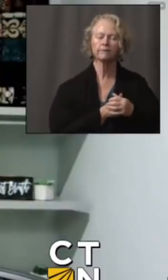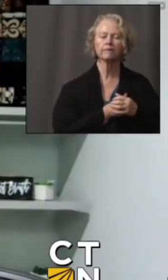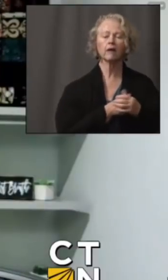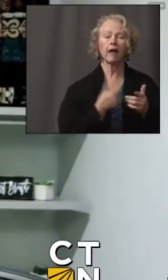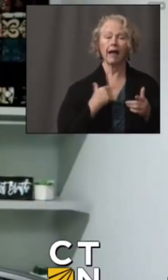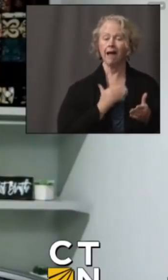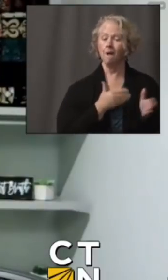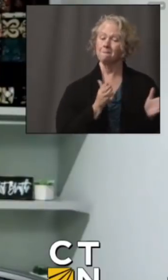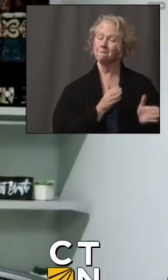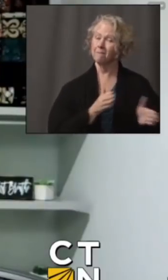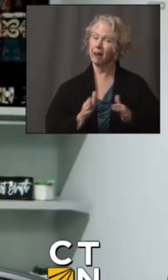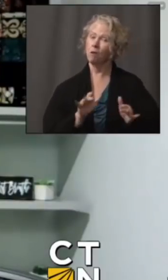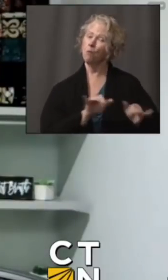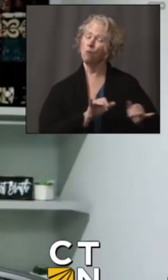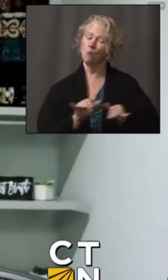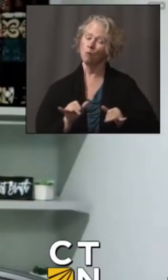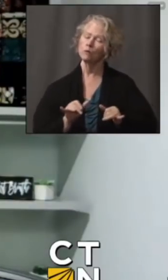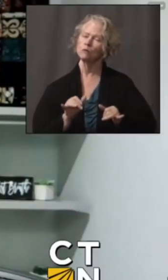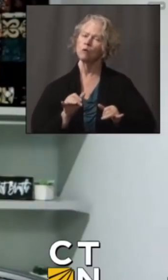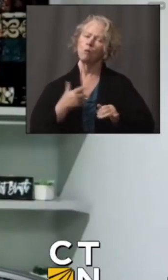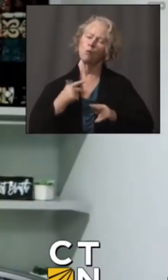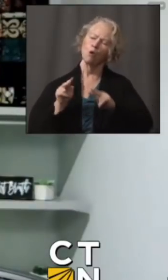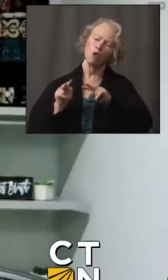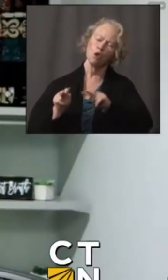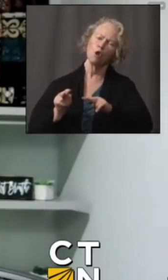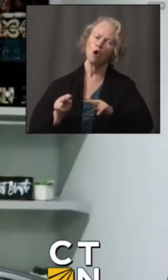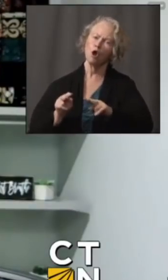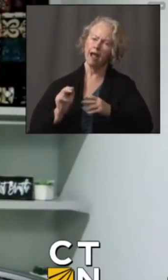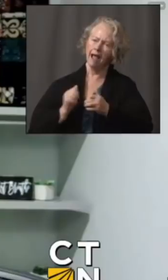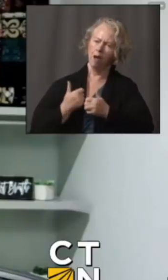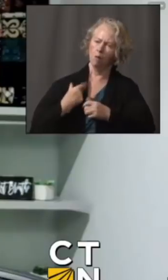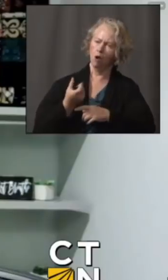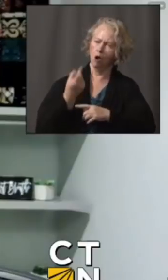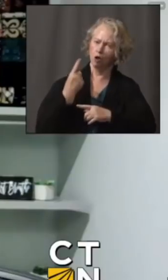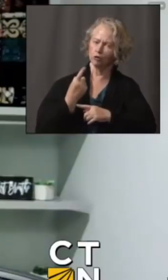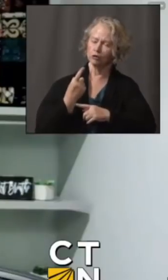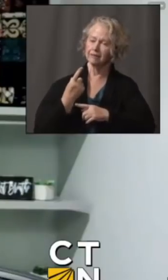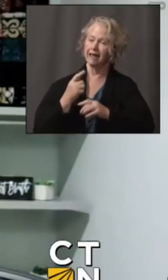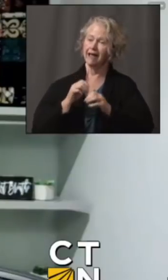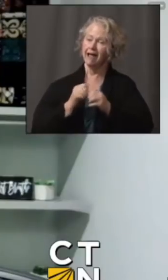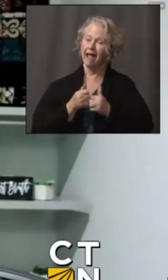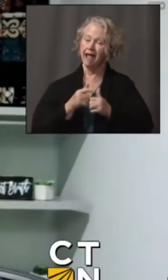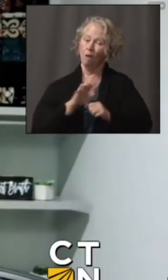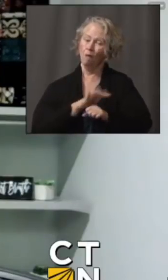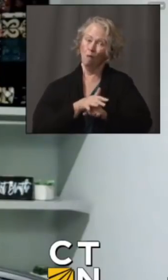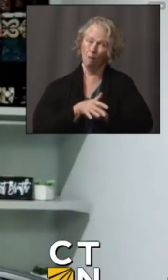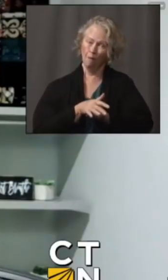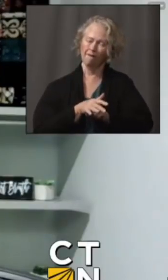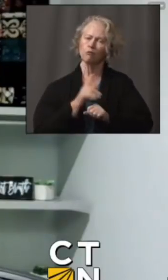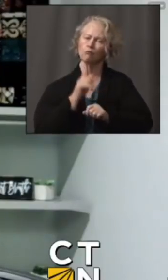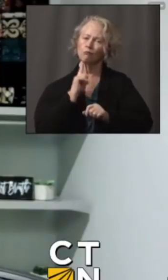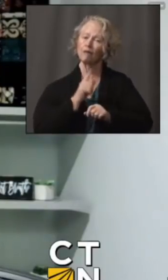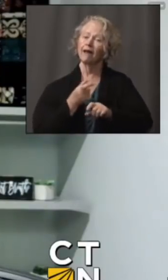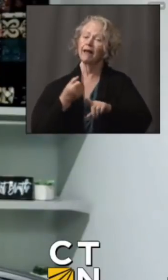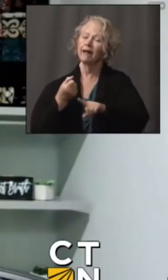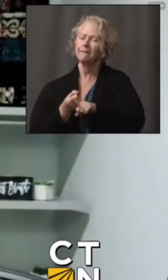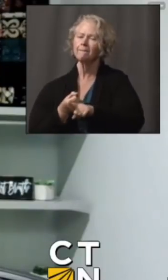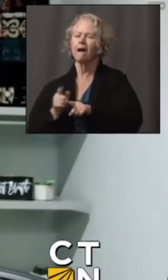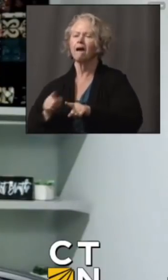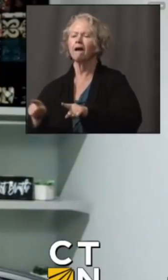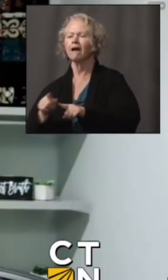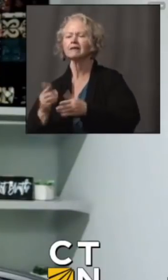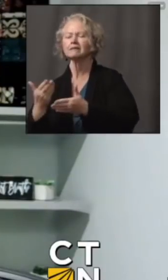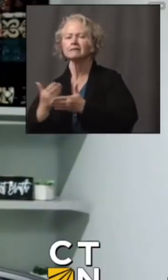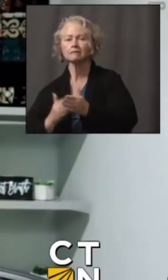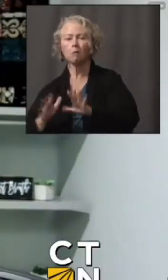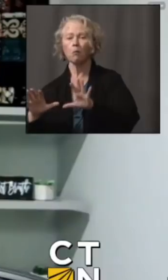by our understanding, as you mentioned, of the differential impact of COVID-19 and other groups, those who live